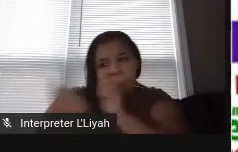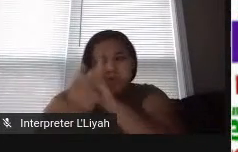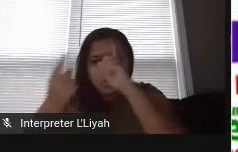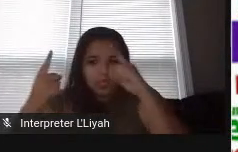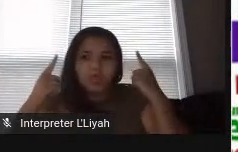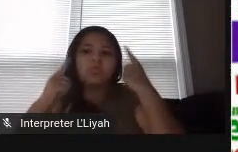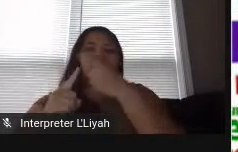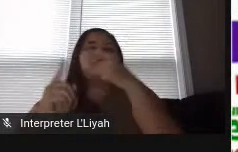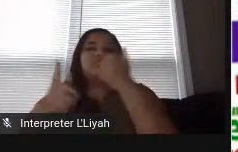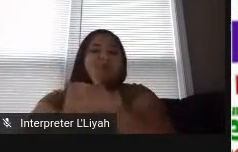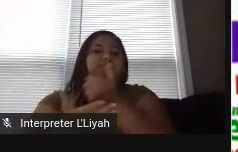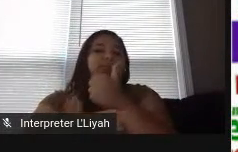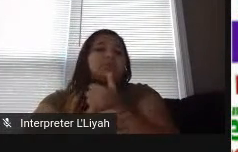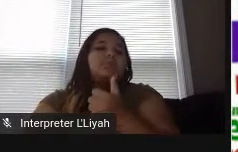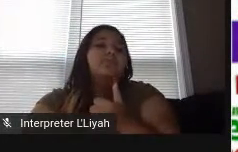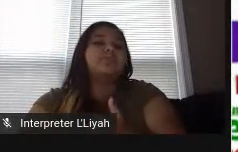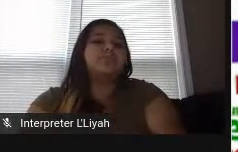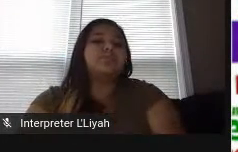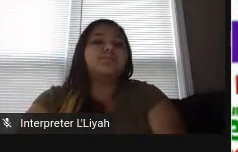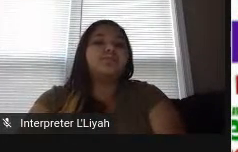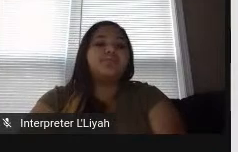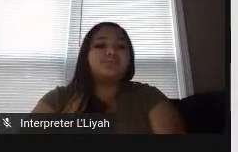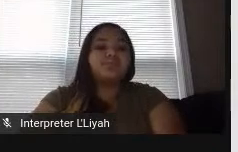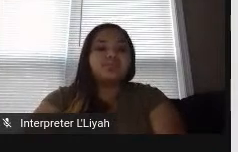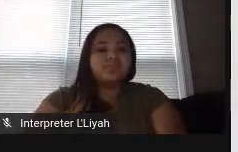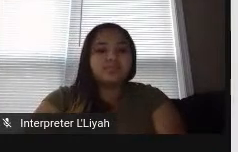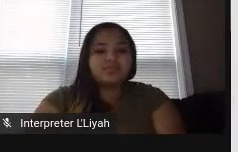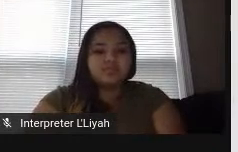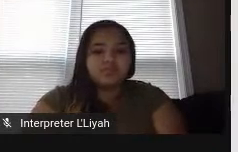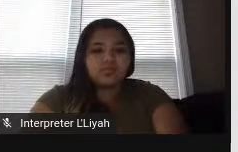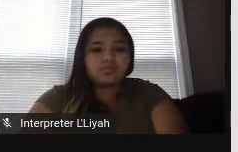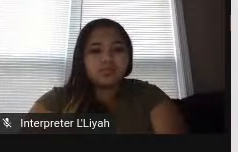the goals themselves.